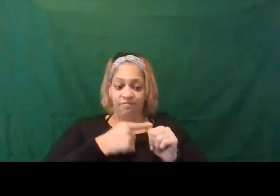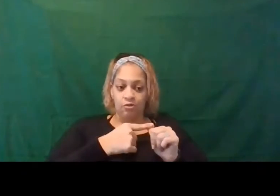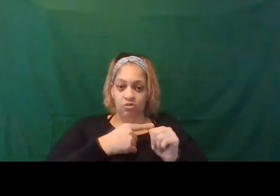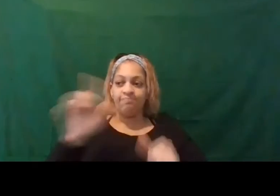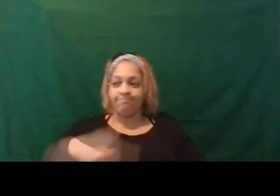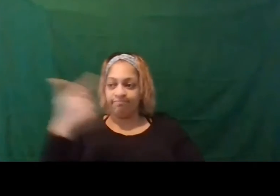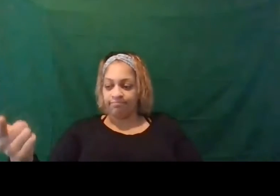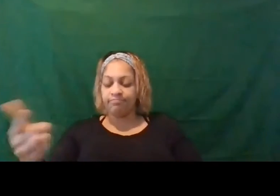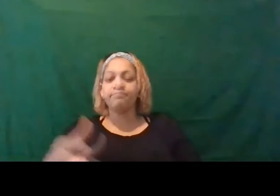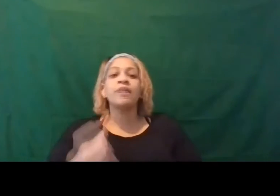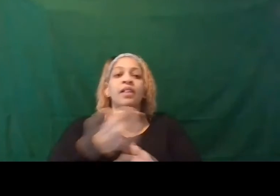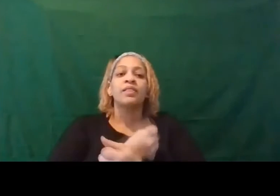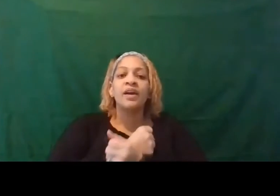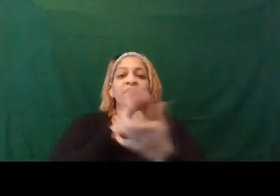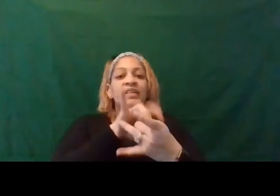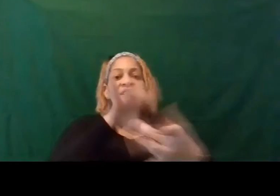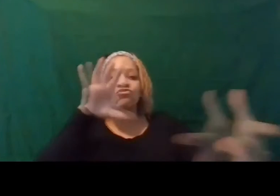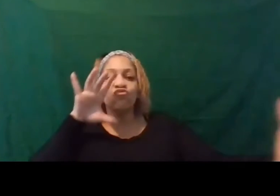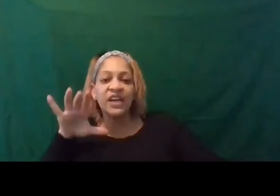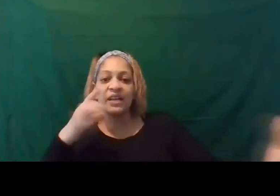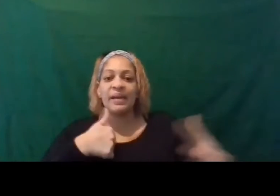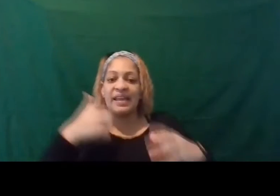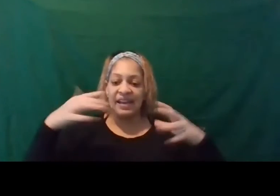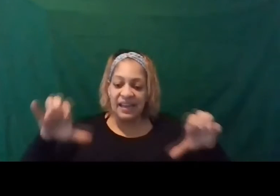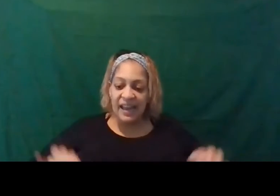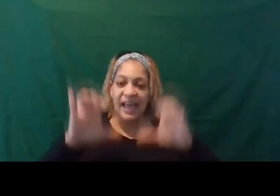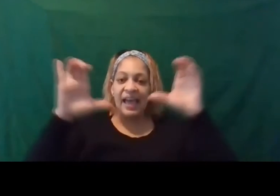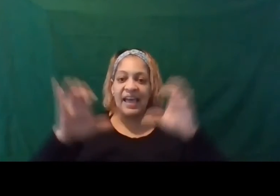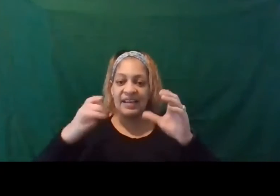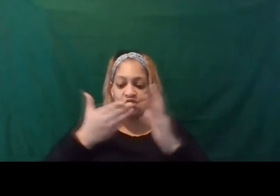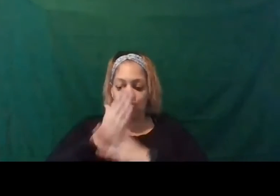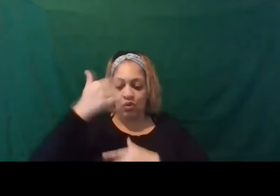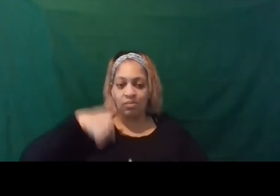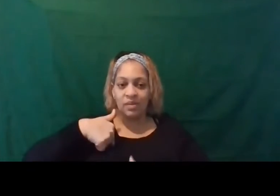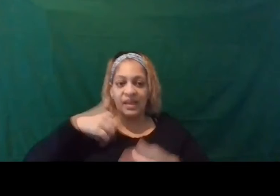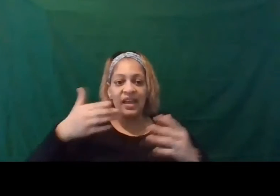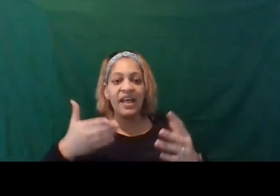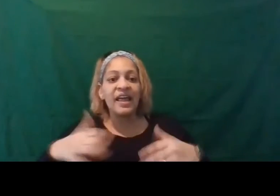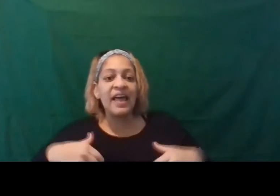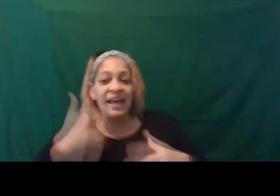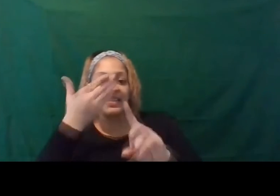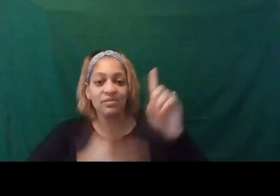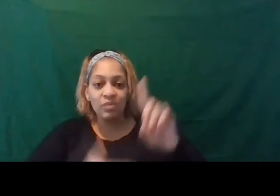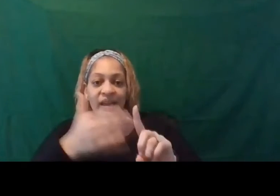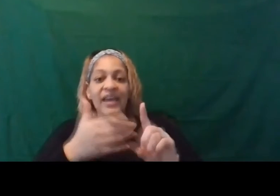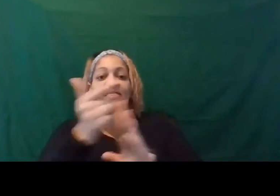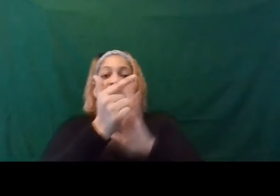freedom, and it acts through me and as me. And the law of love frees us